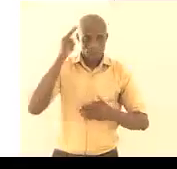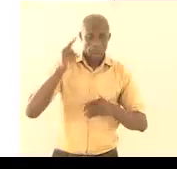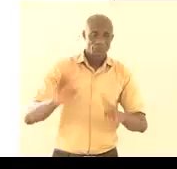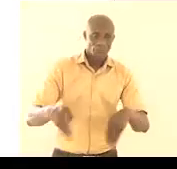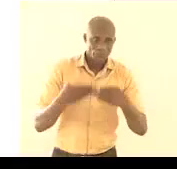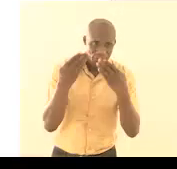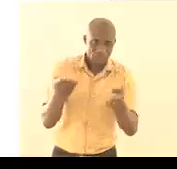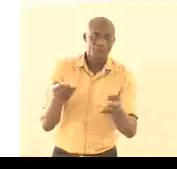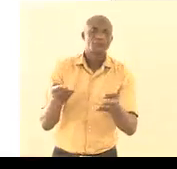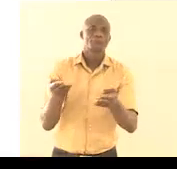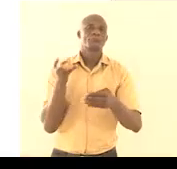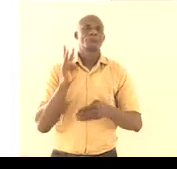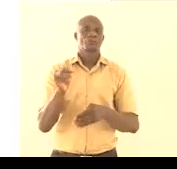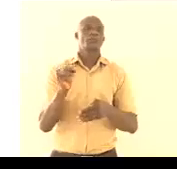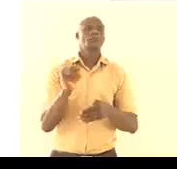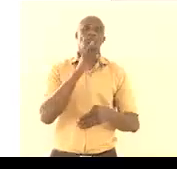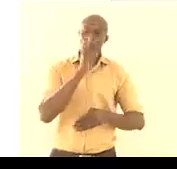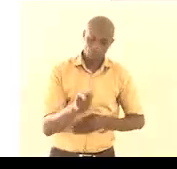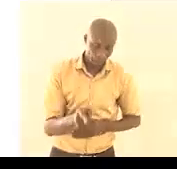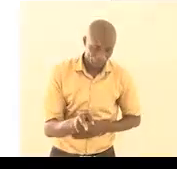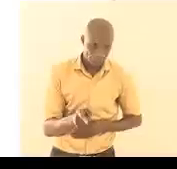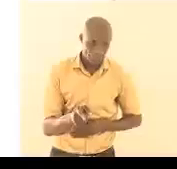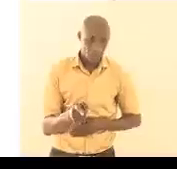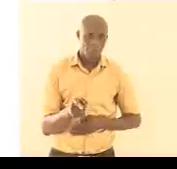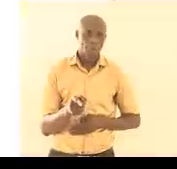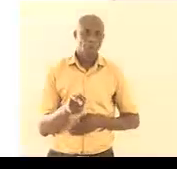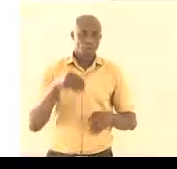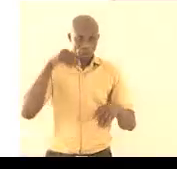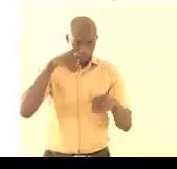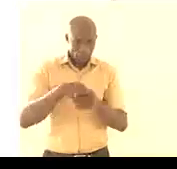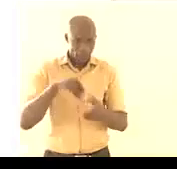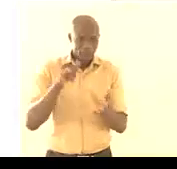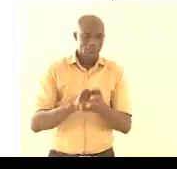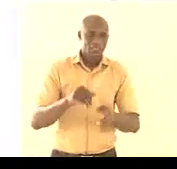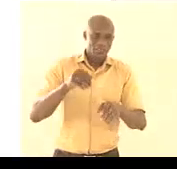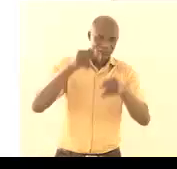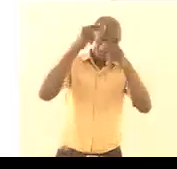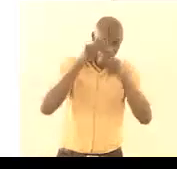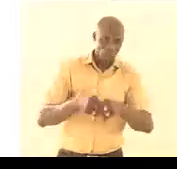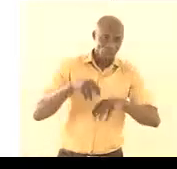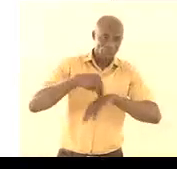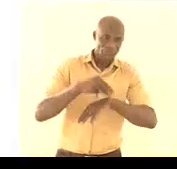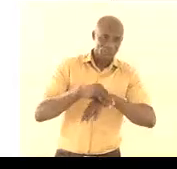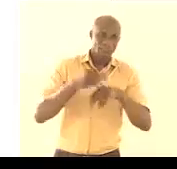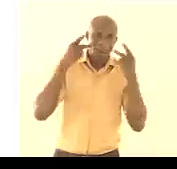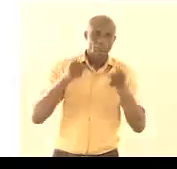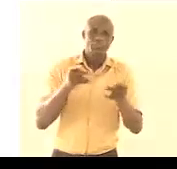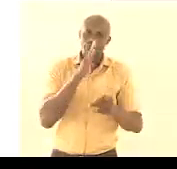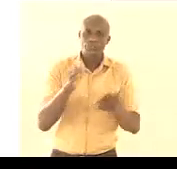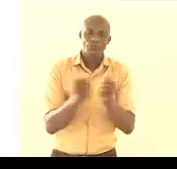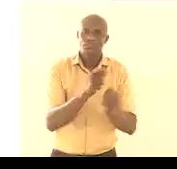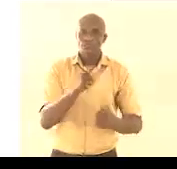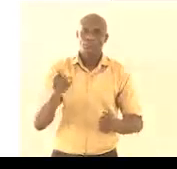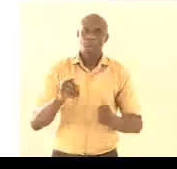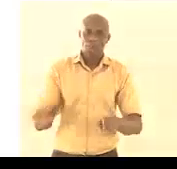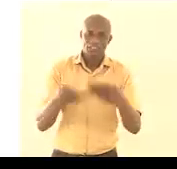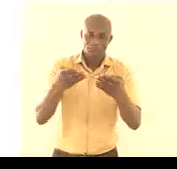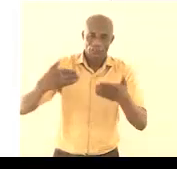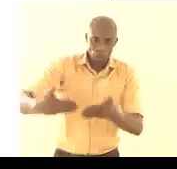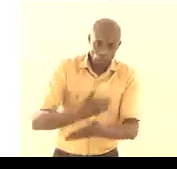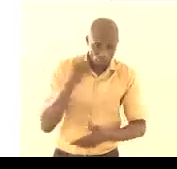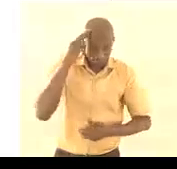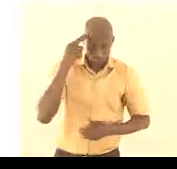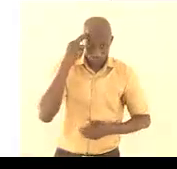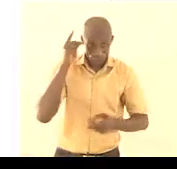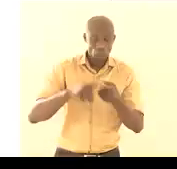He gave them what? Reassurance. In that brief message, peace be with you, Jesus gave them a new